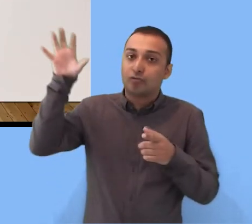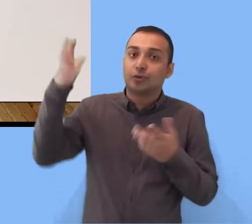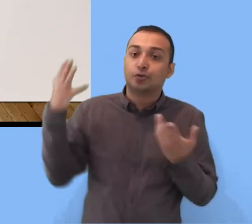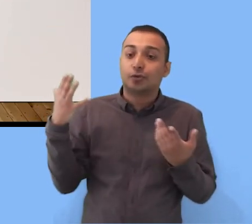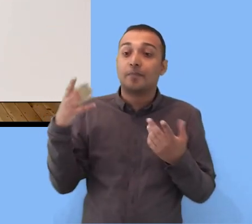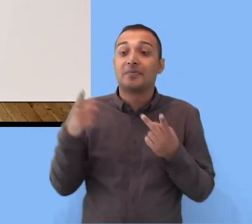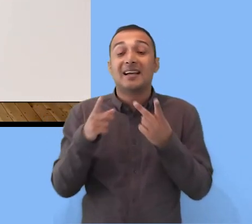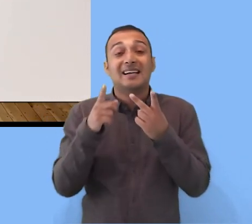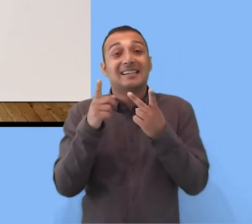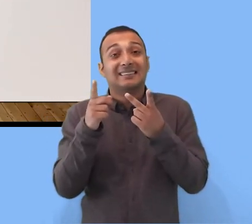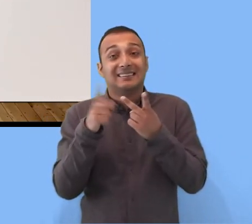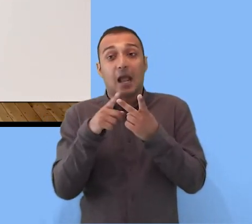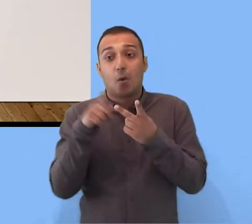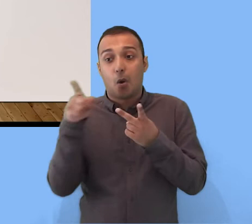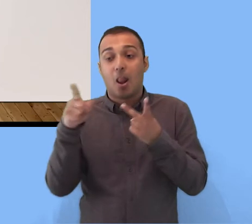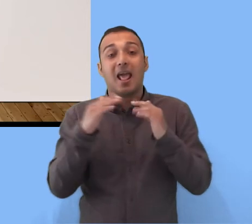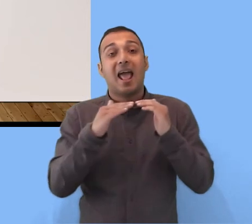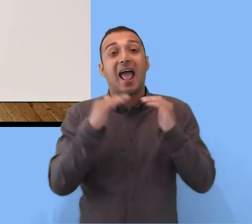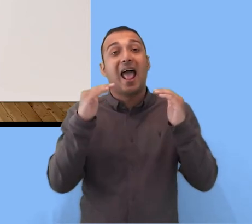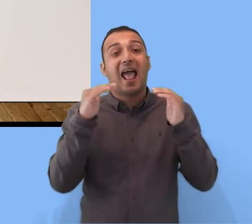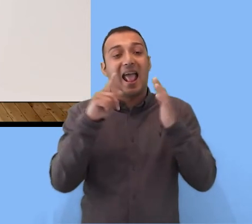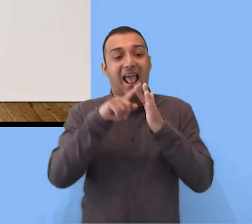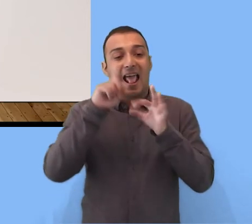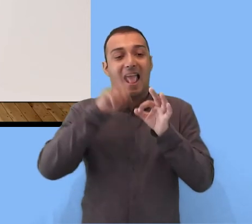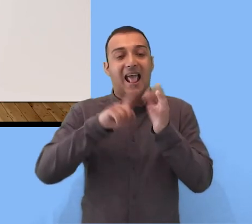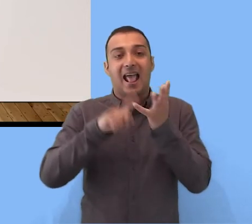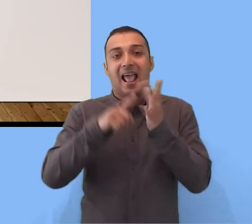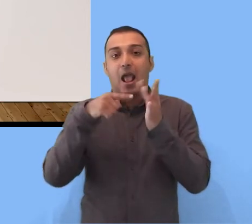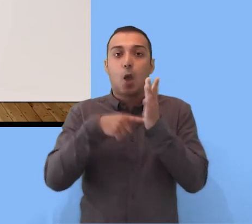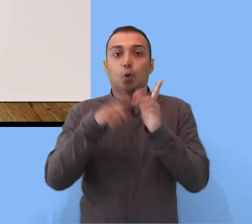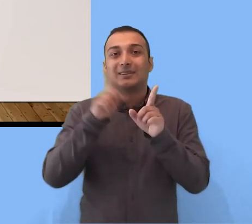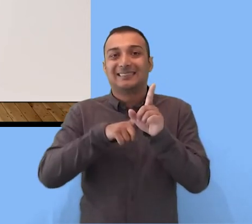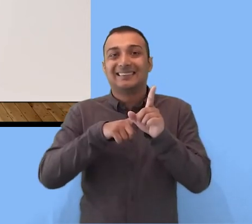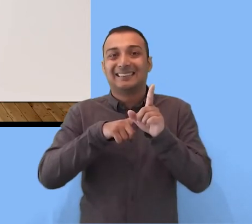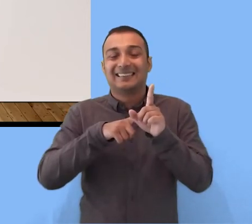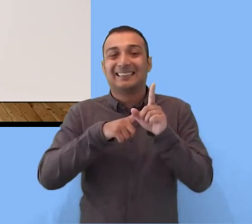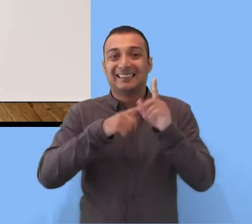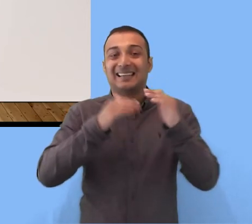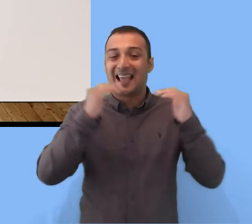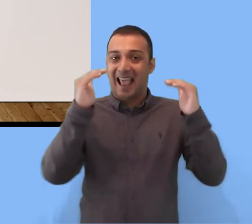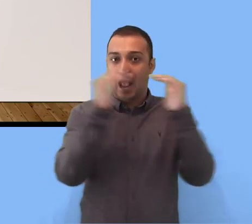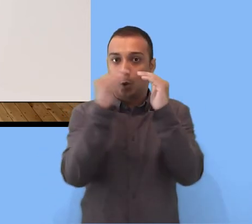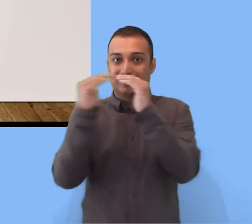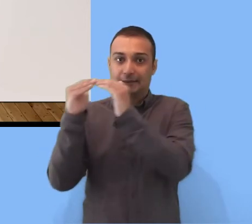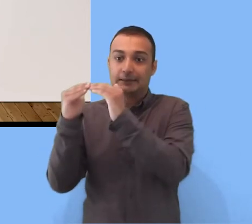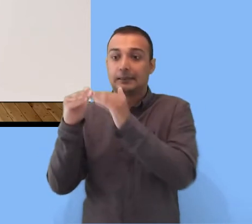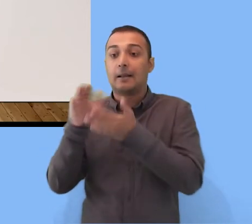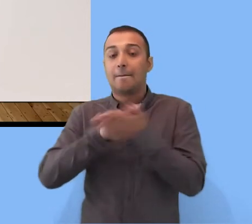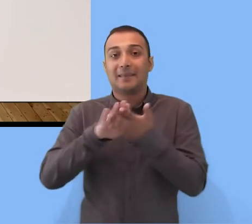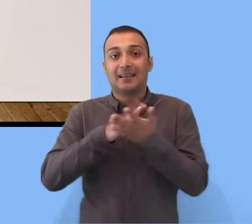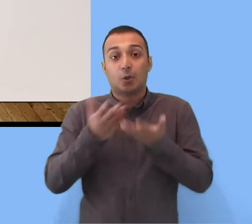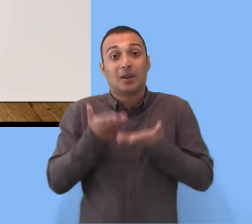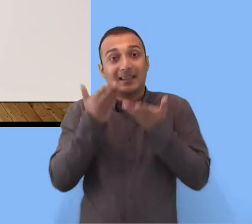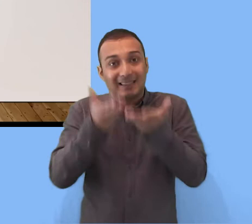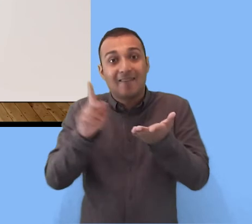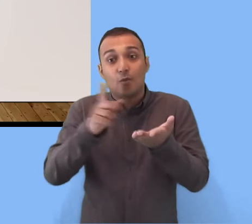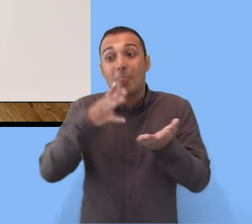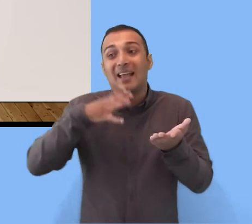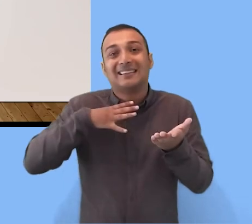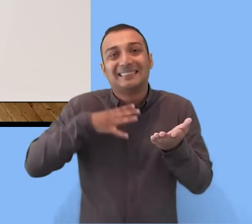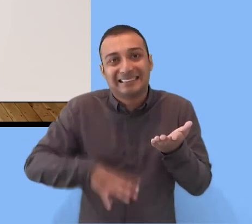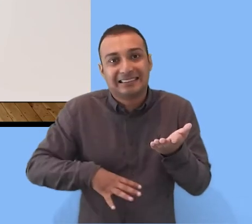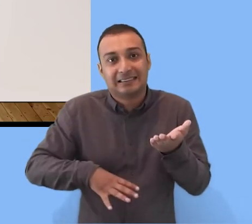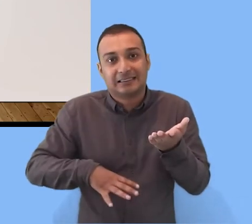where we're trying to get through in our education system at the moment, in our schooling system at the moment, where people are given what they need. What I'm